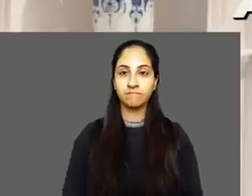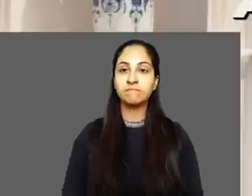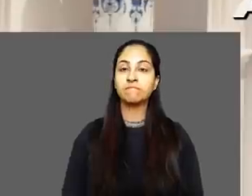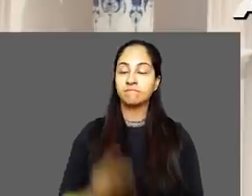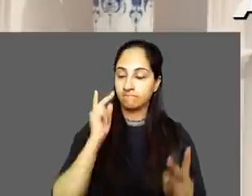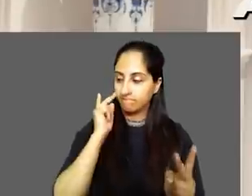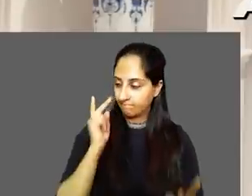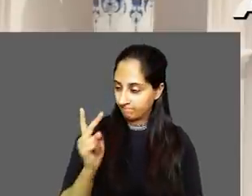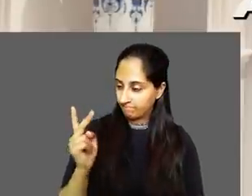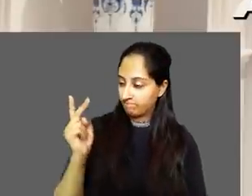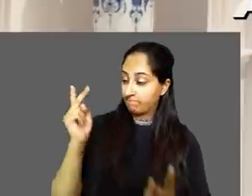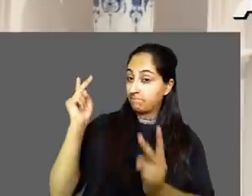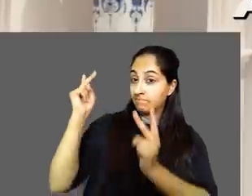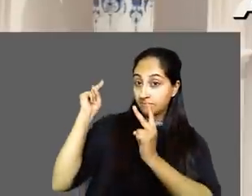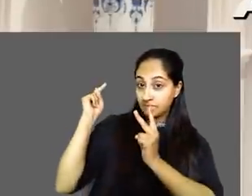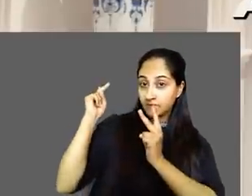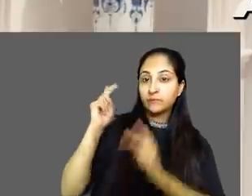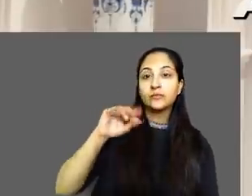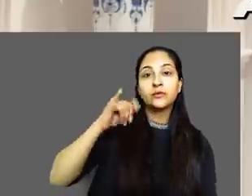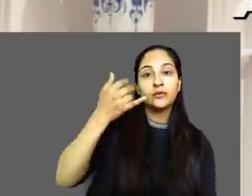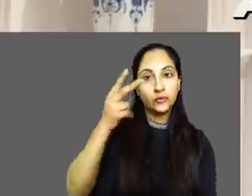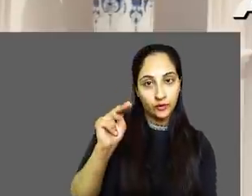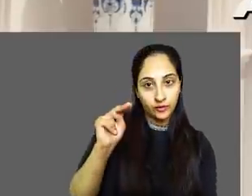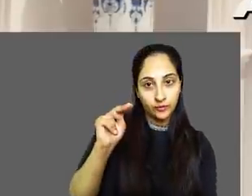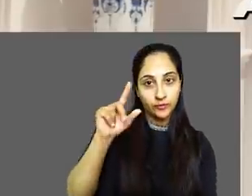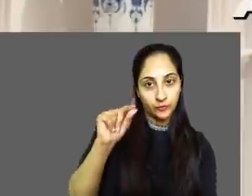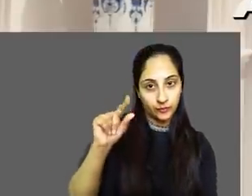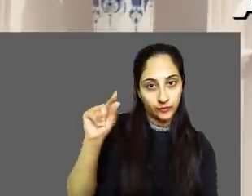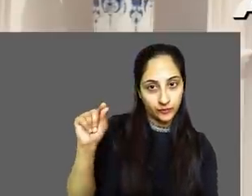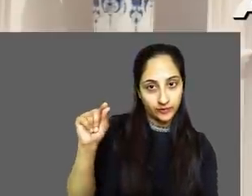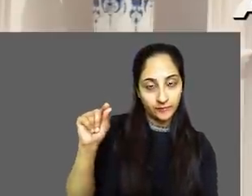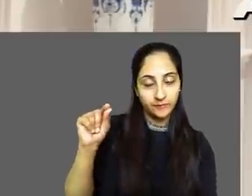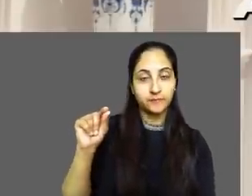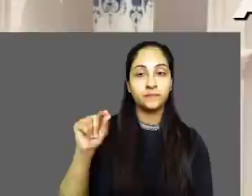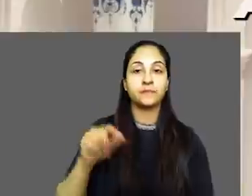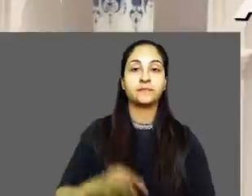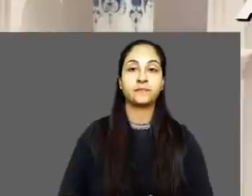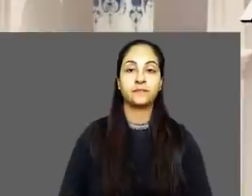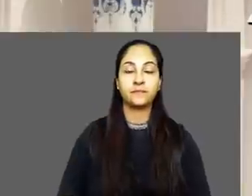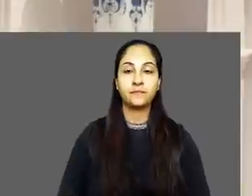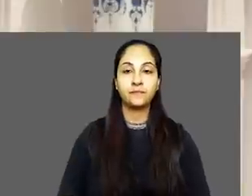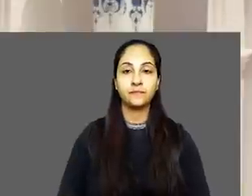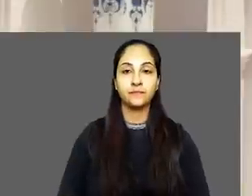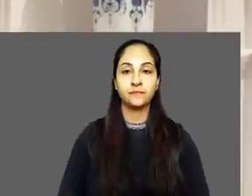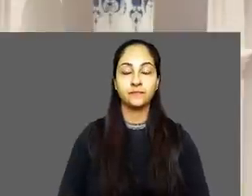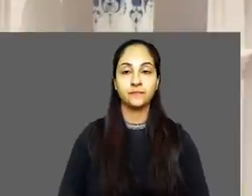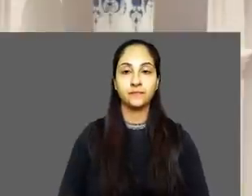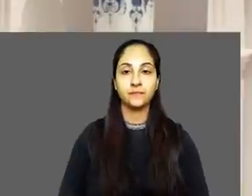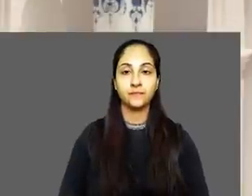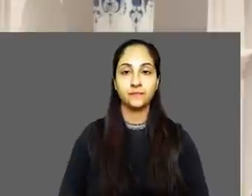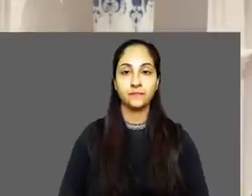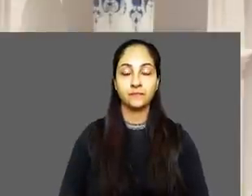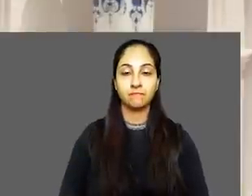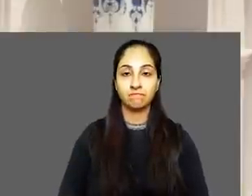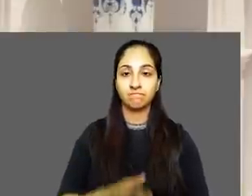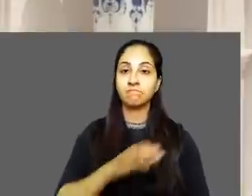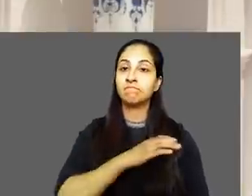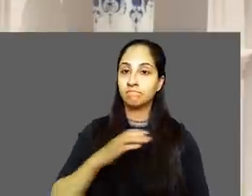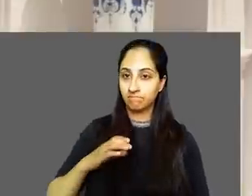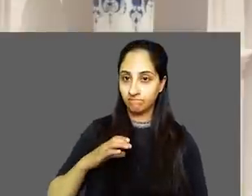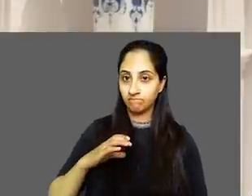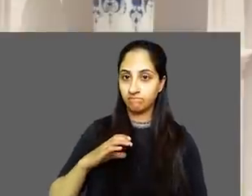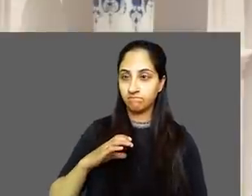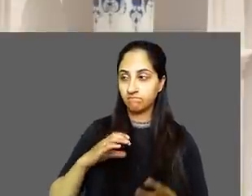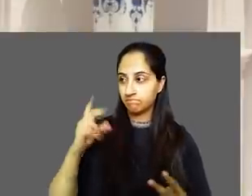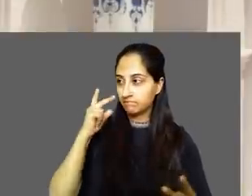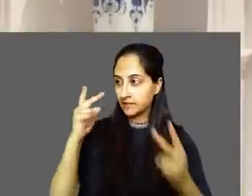to the beginning of last year in early January. We made a decision that, you know,